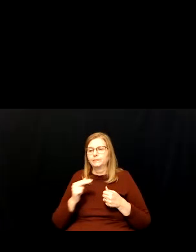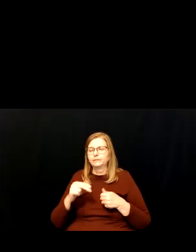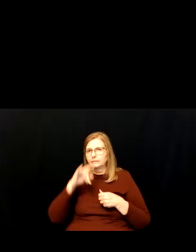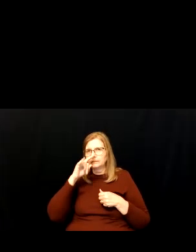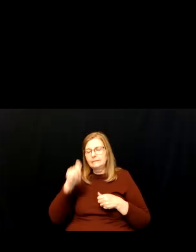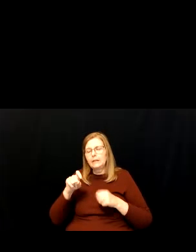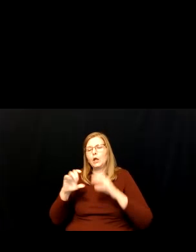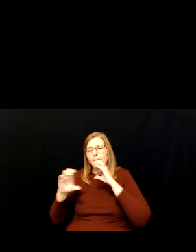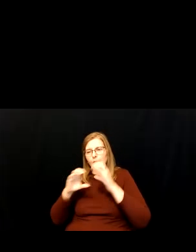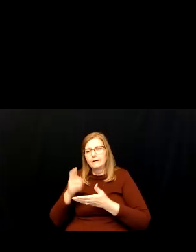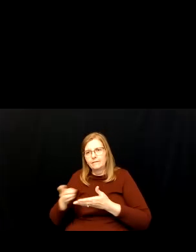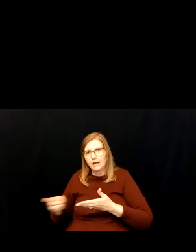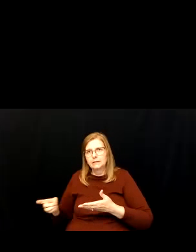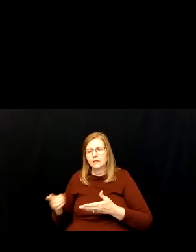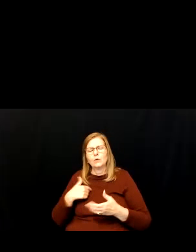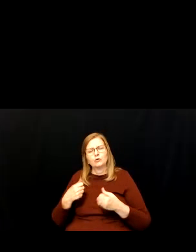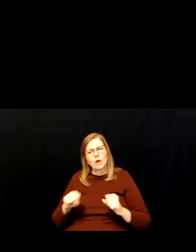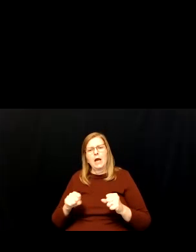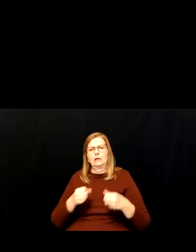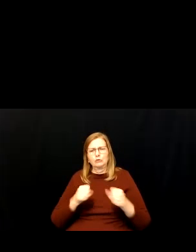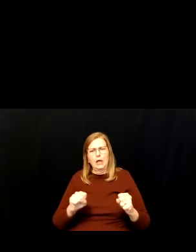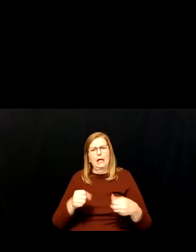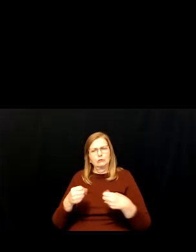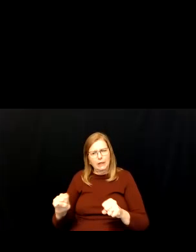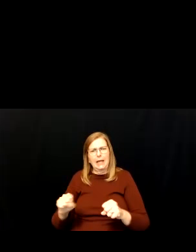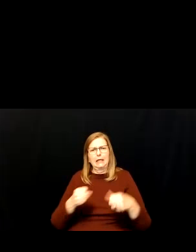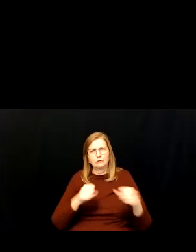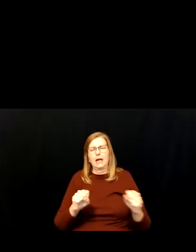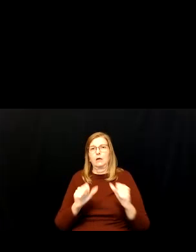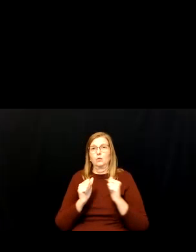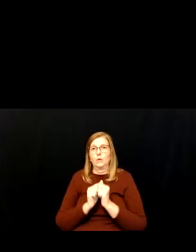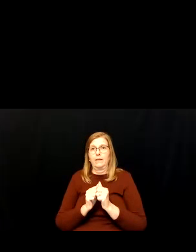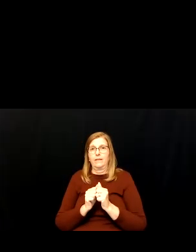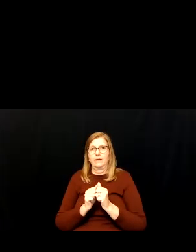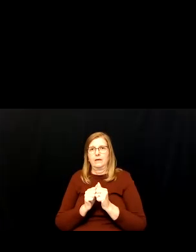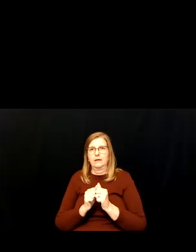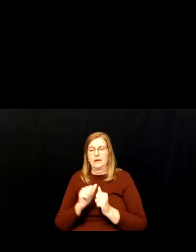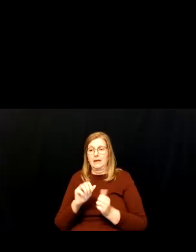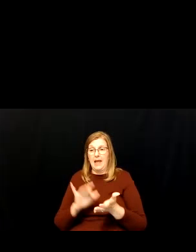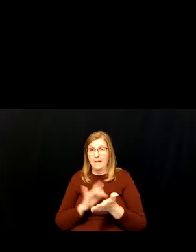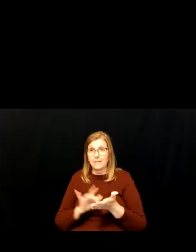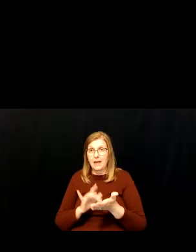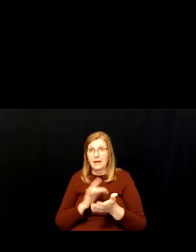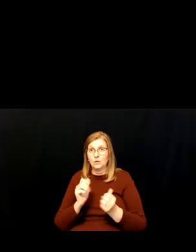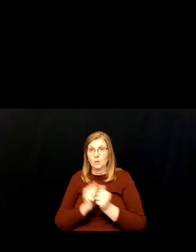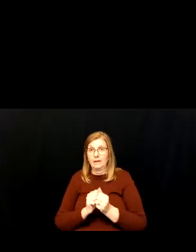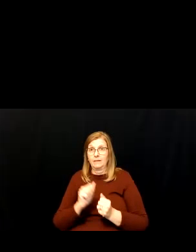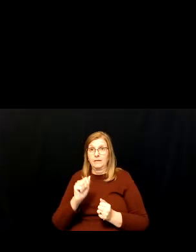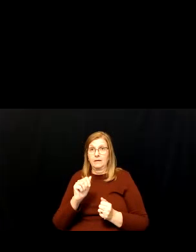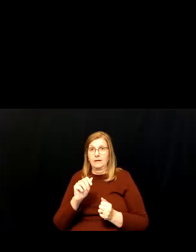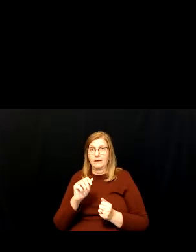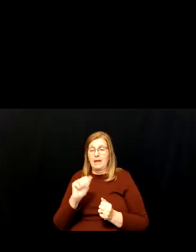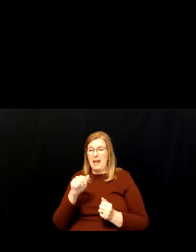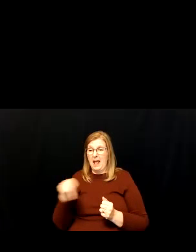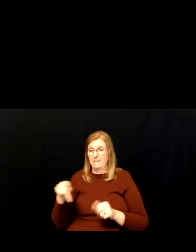communication device. And we tried and we tried and we tried with an iPad with an app